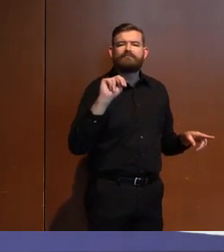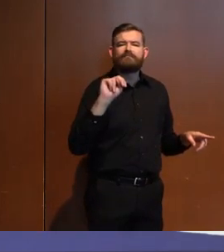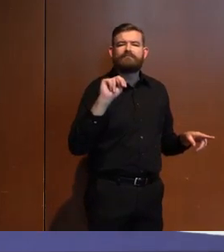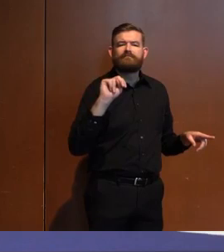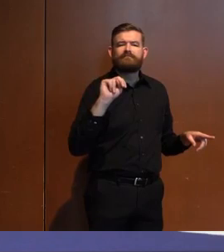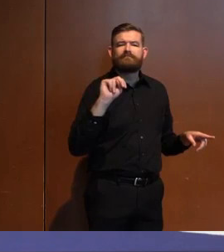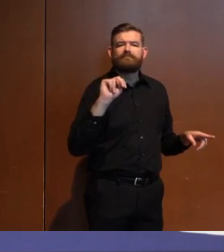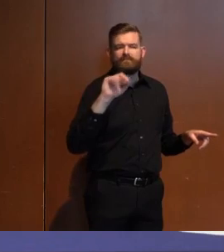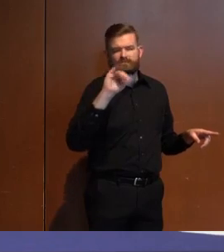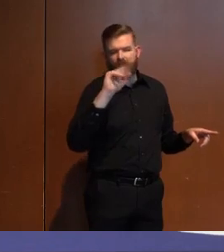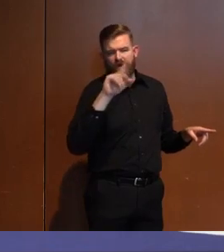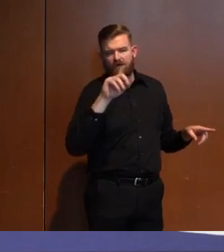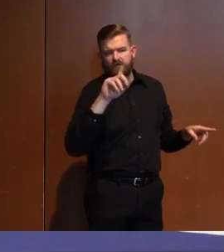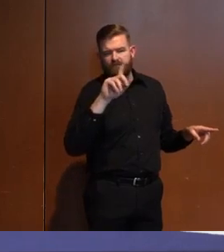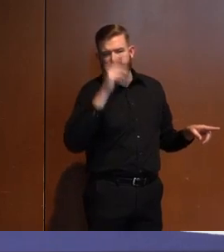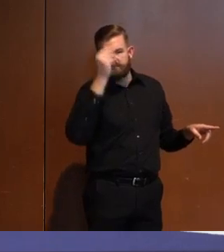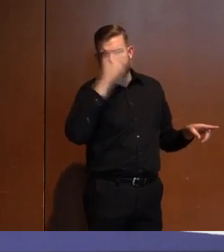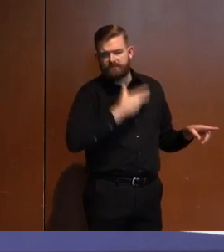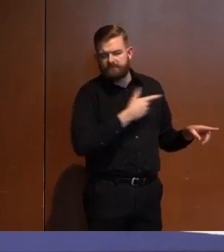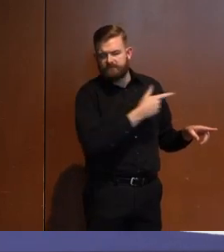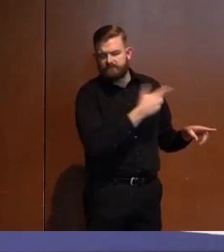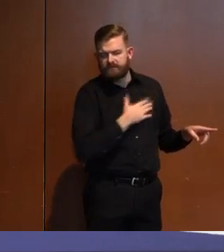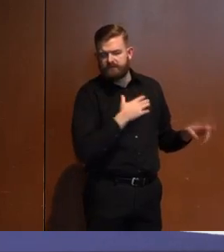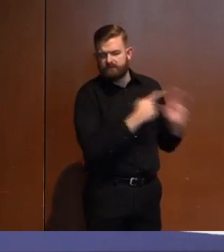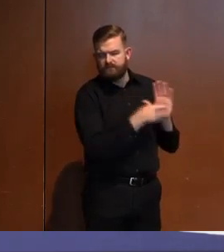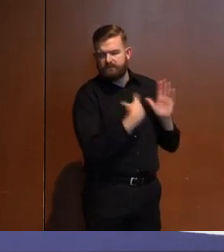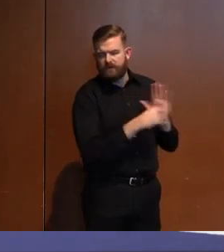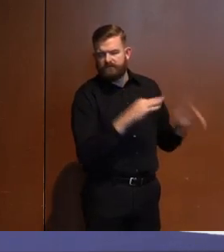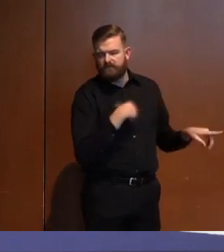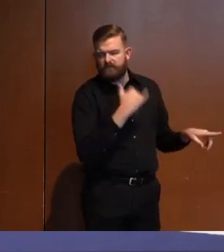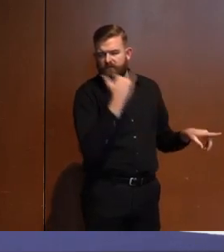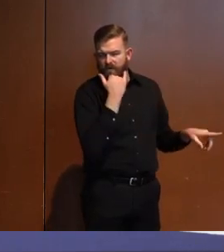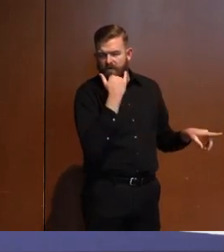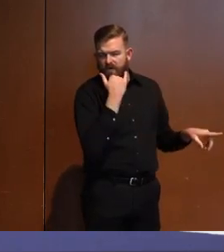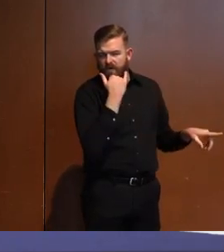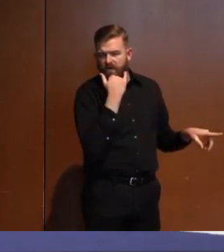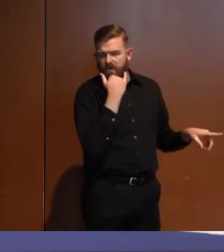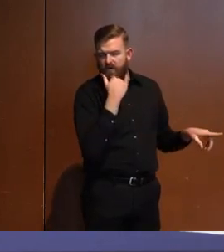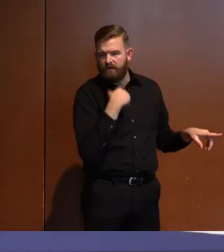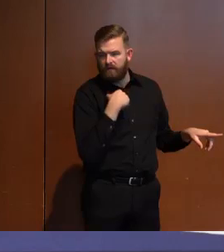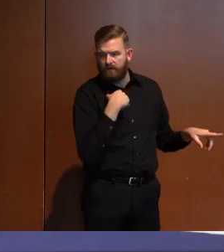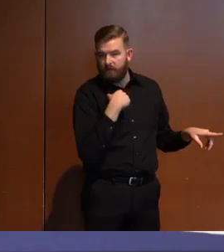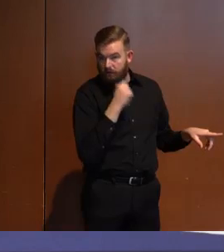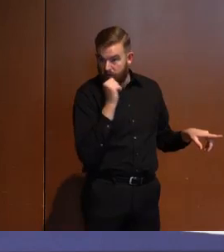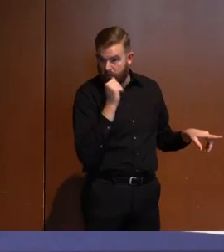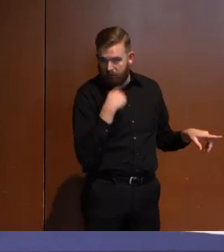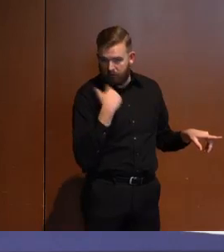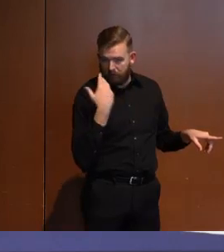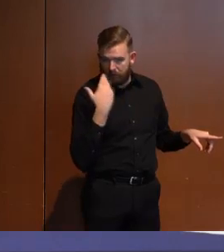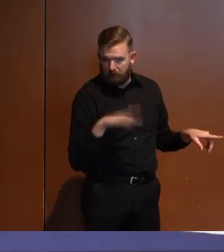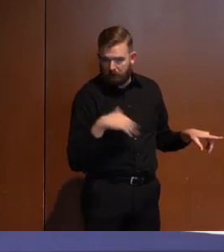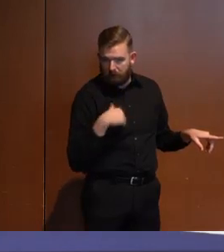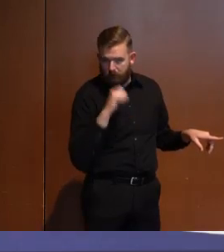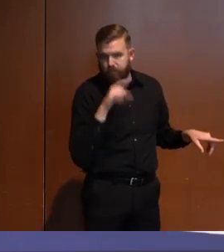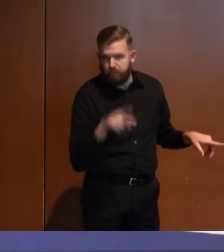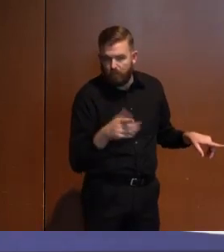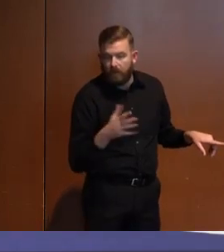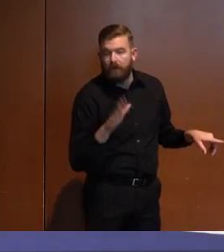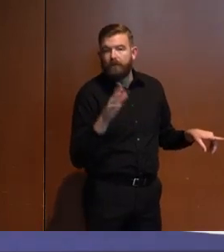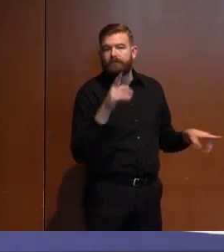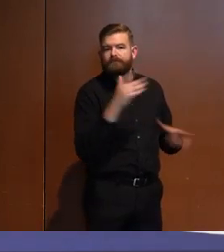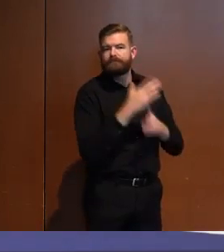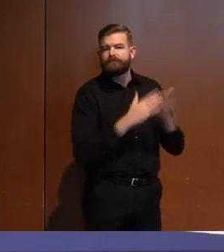but assuming it doesn't violate any proprietary information, I think having a couple of pictures up here of what the working team at the Rock